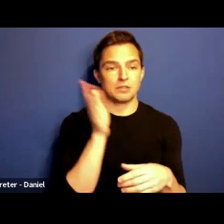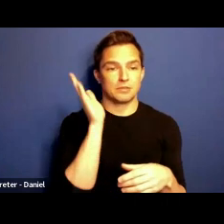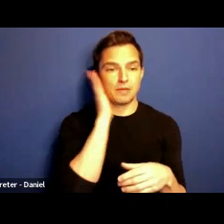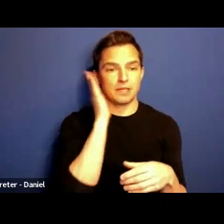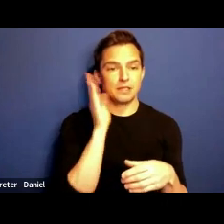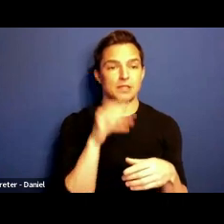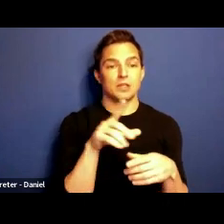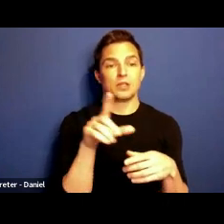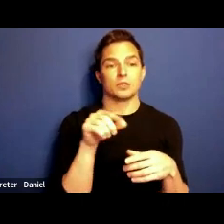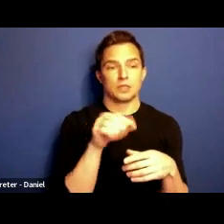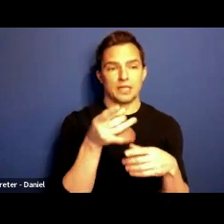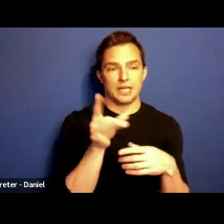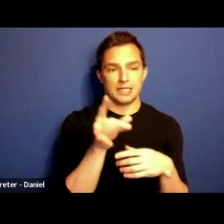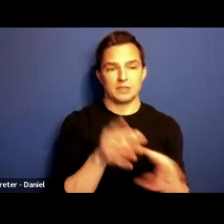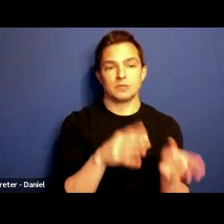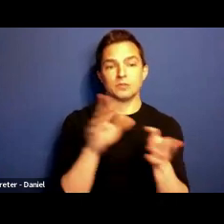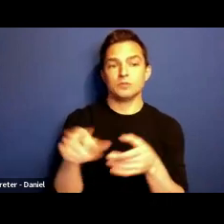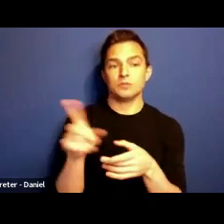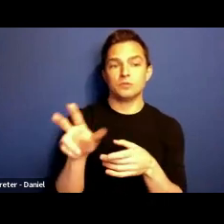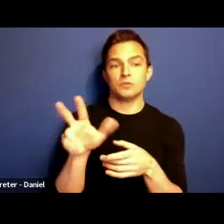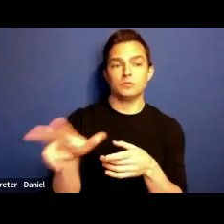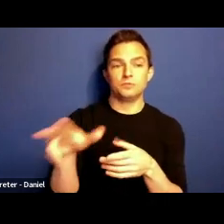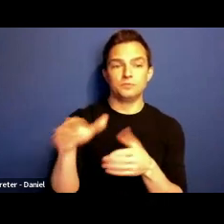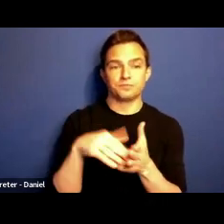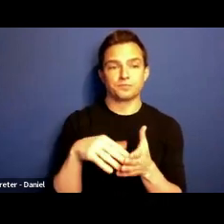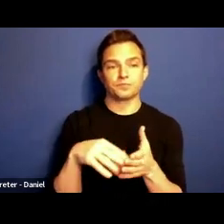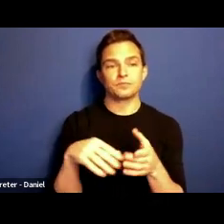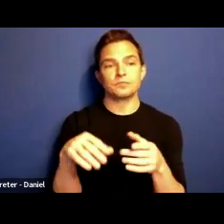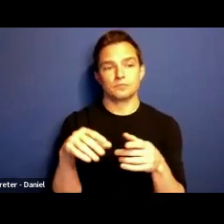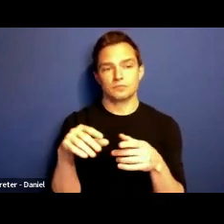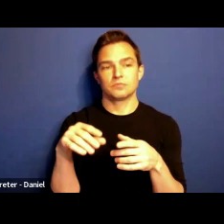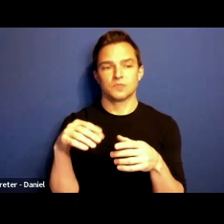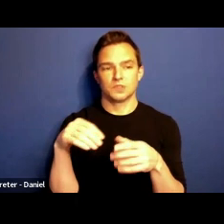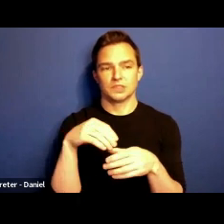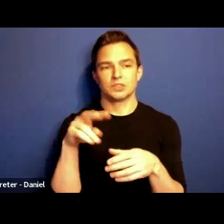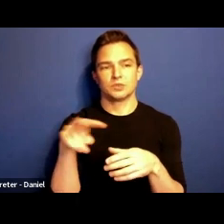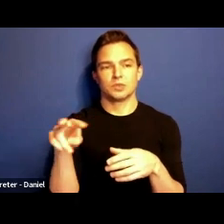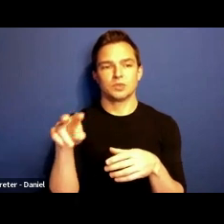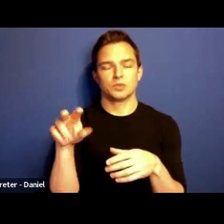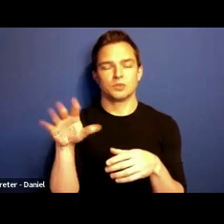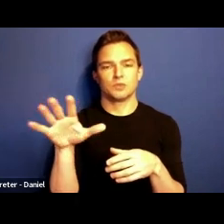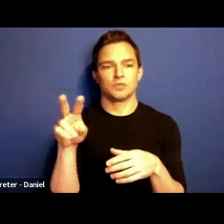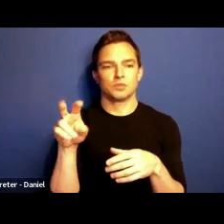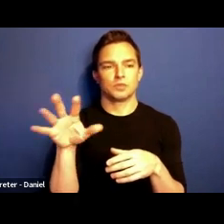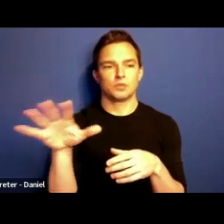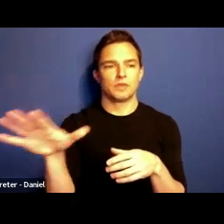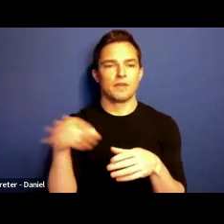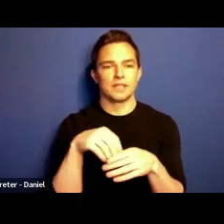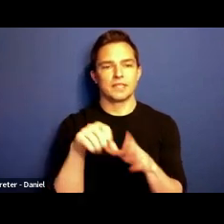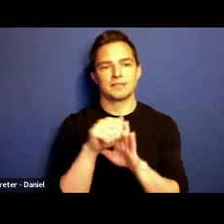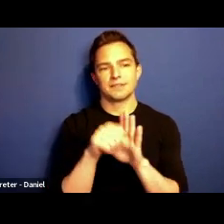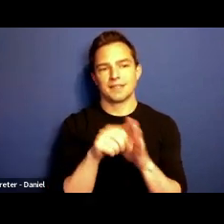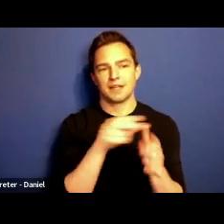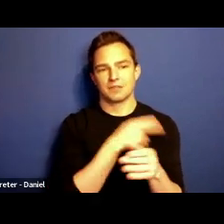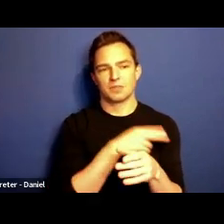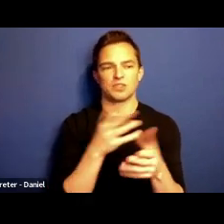2018. Only 33,225 of them were in a state hospital. So it was the third largest group. Its